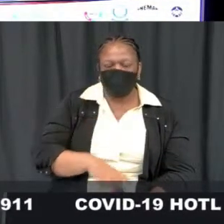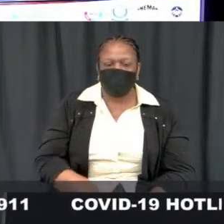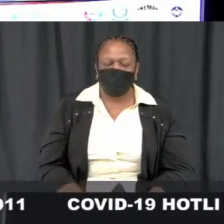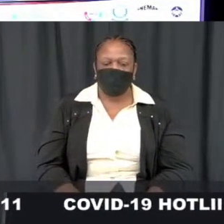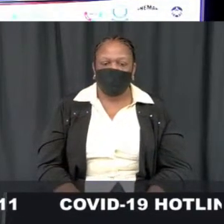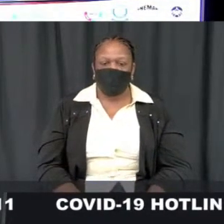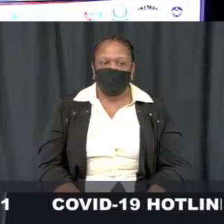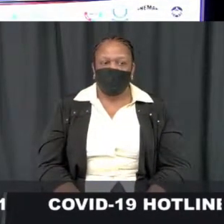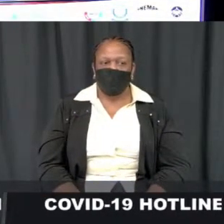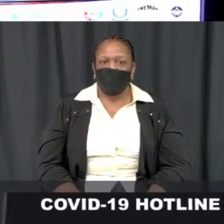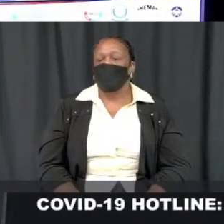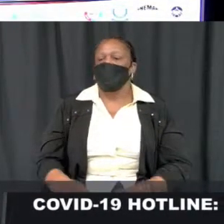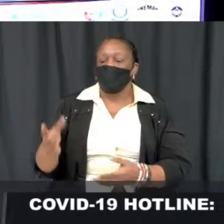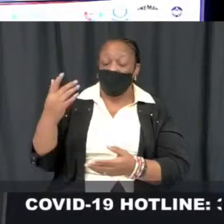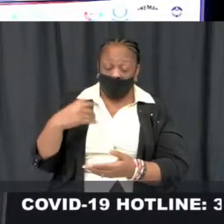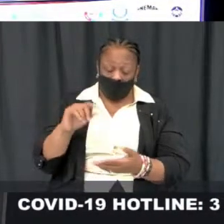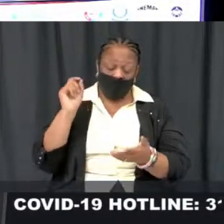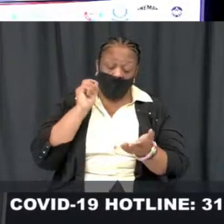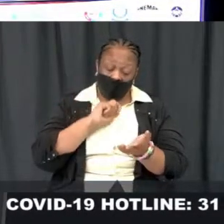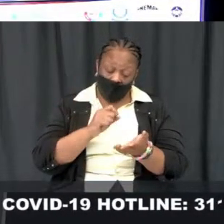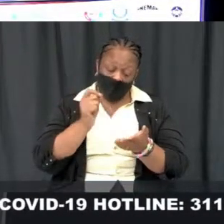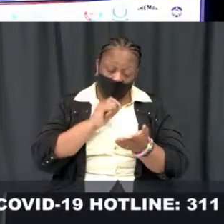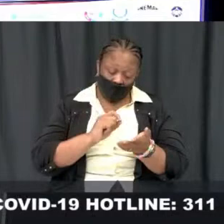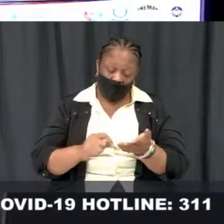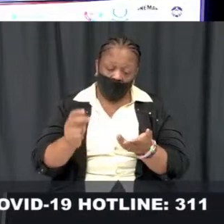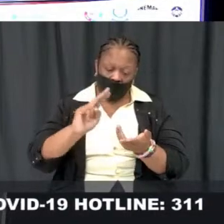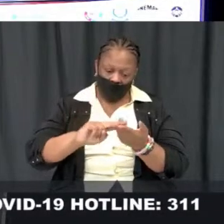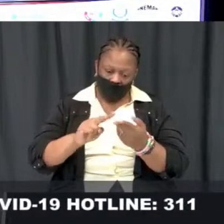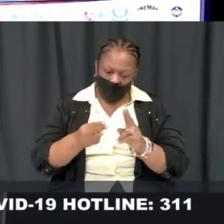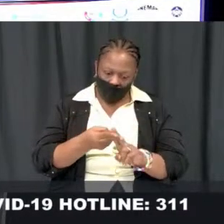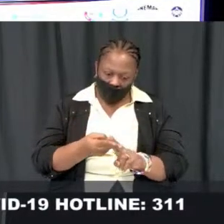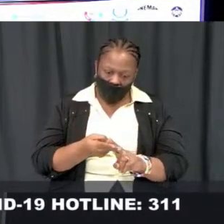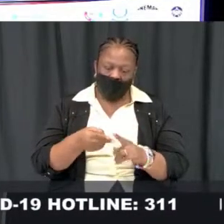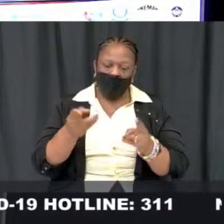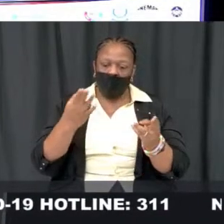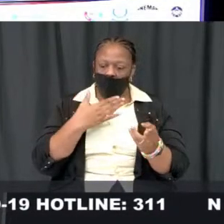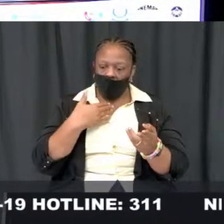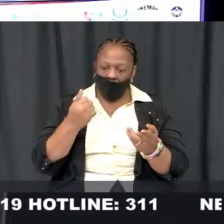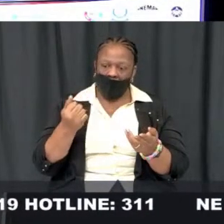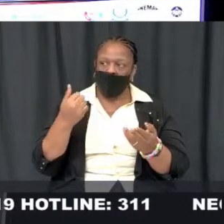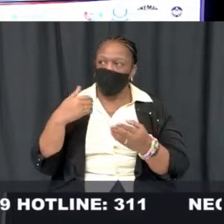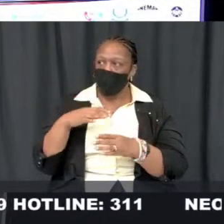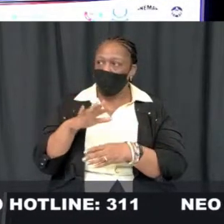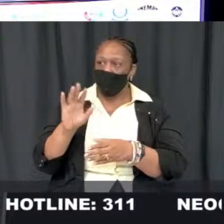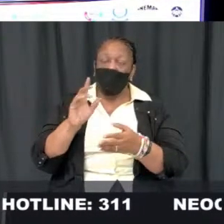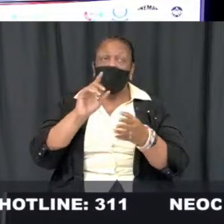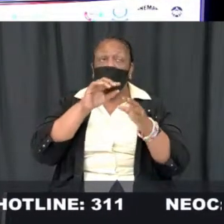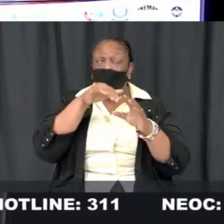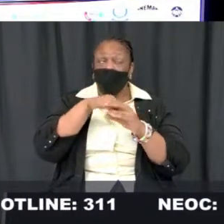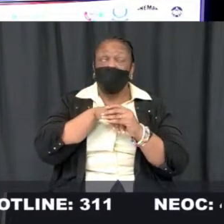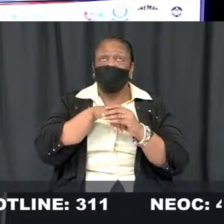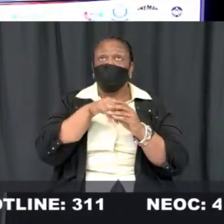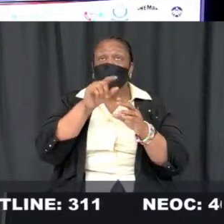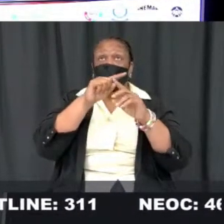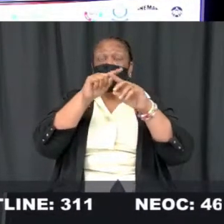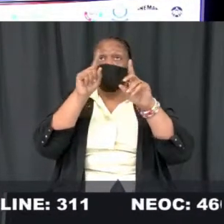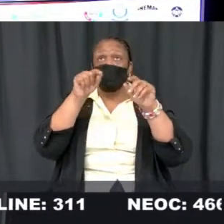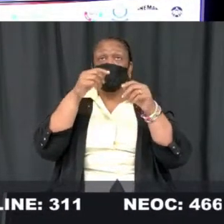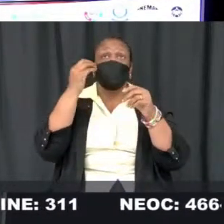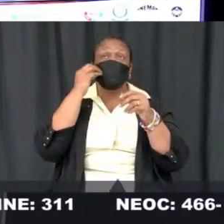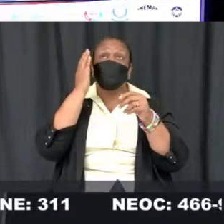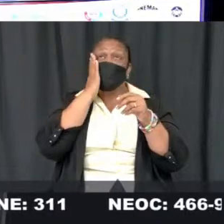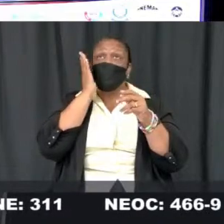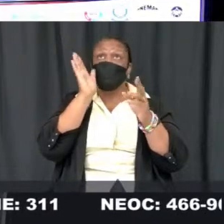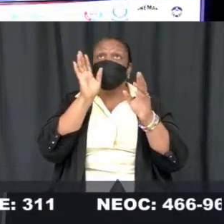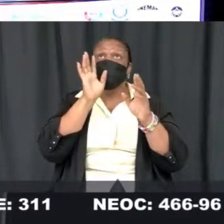reservation, they get the confirmation, they get a booking number that they will fill the KNA travel form with. From that, it